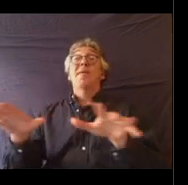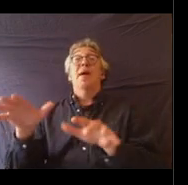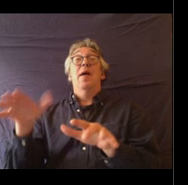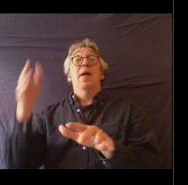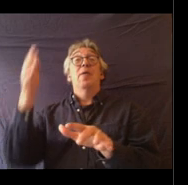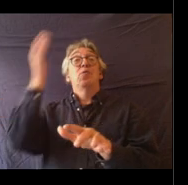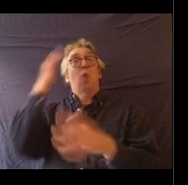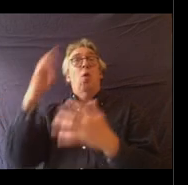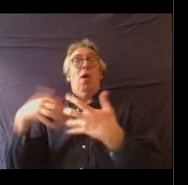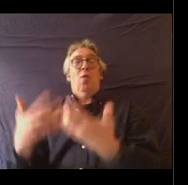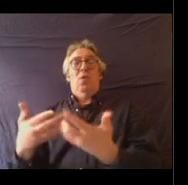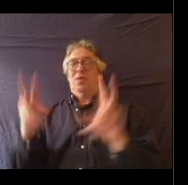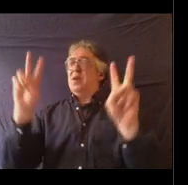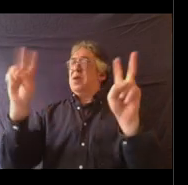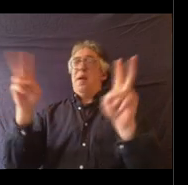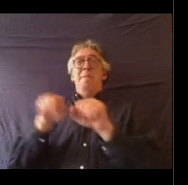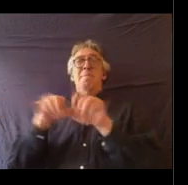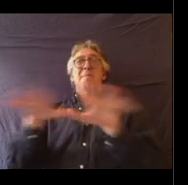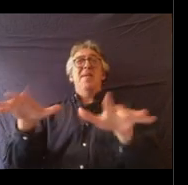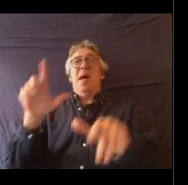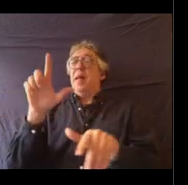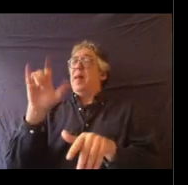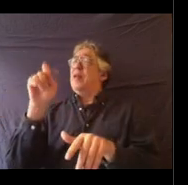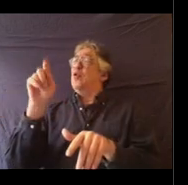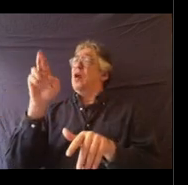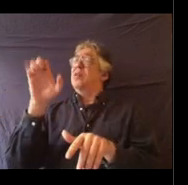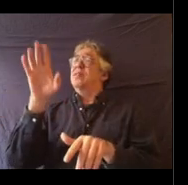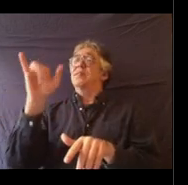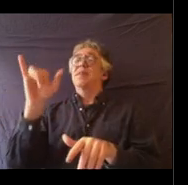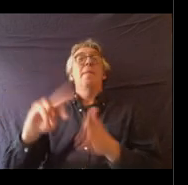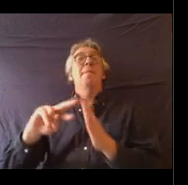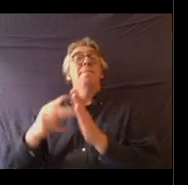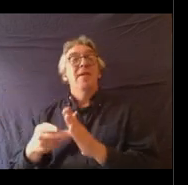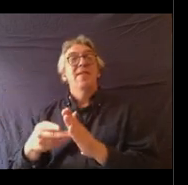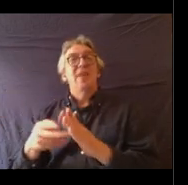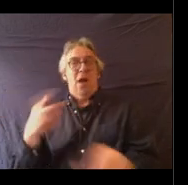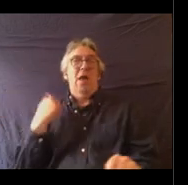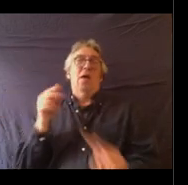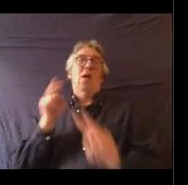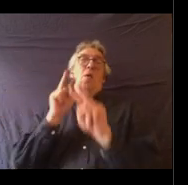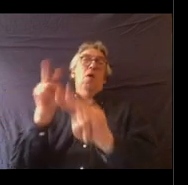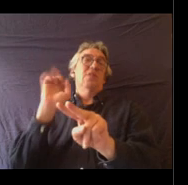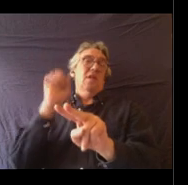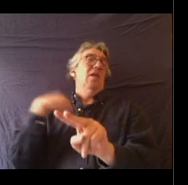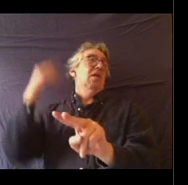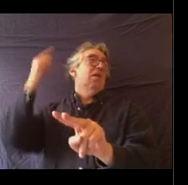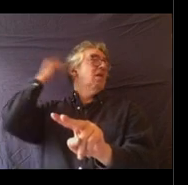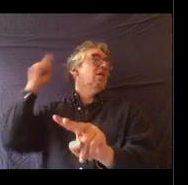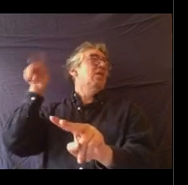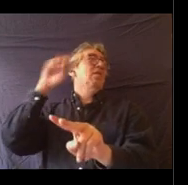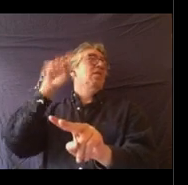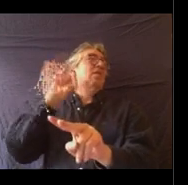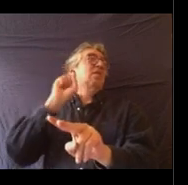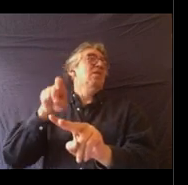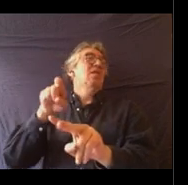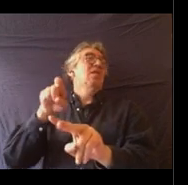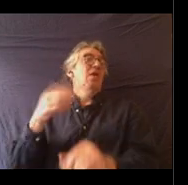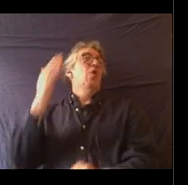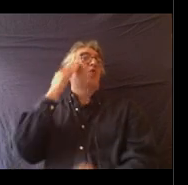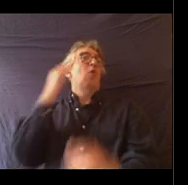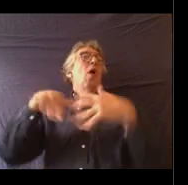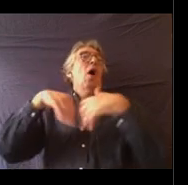what you can is this aspect of critical thinking that you are actually that you can navigate